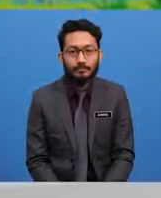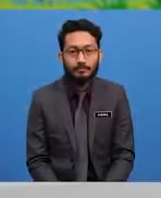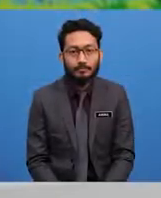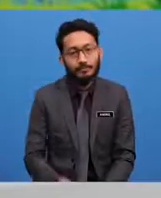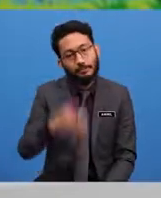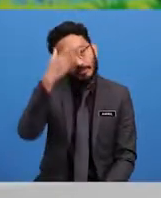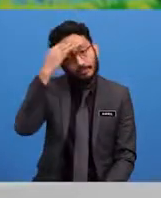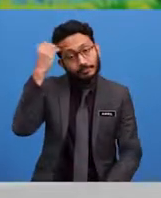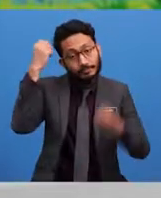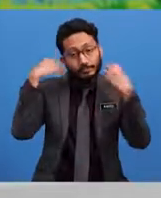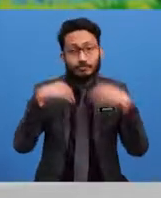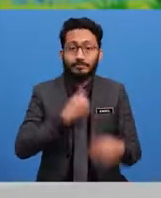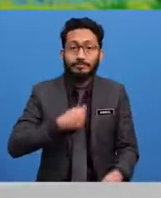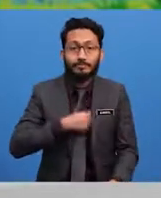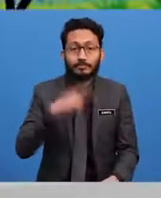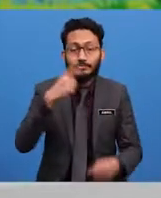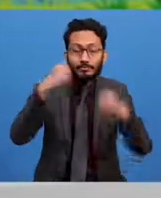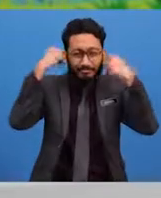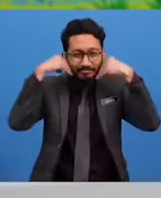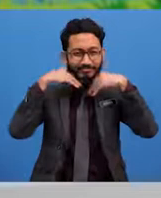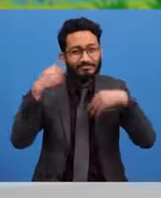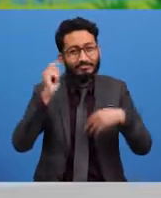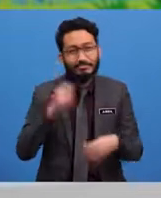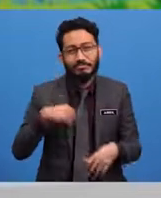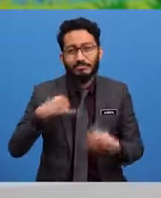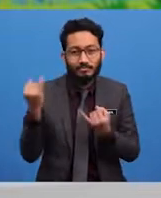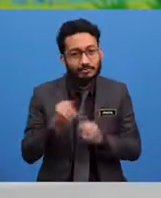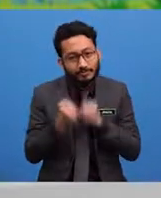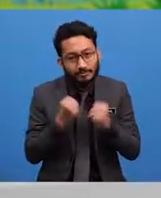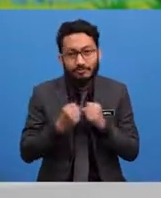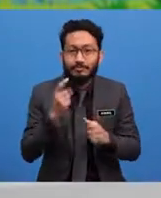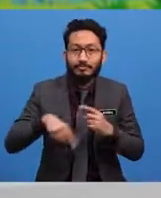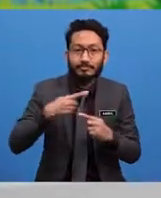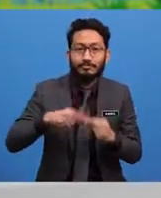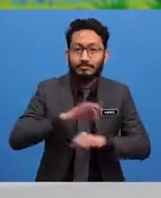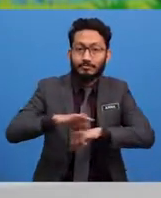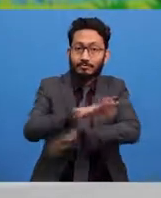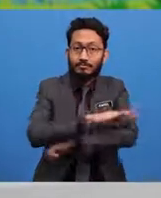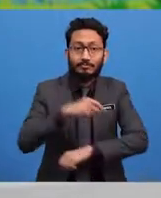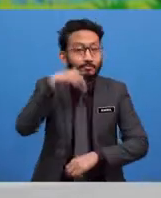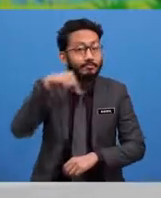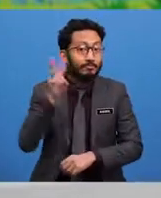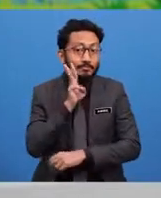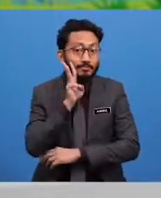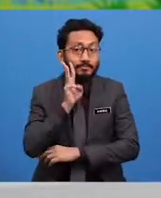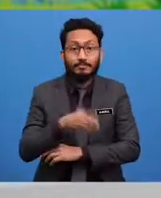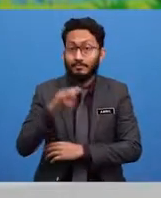Phew! Sorry for the sweat. I just ran around the field with the grand wheeze earlier. Where is she